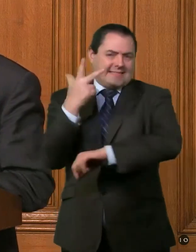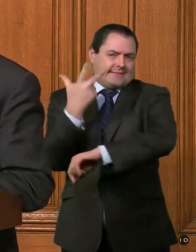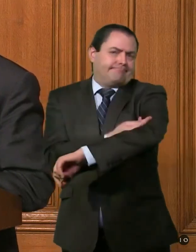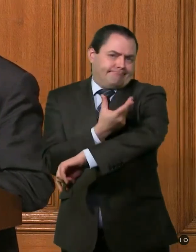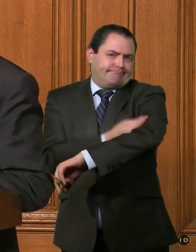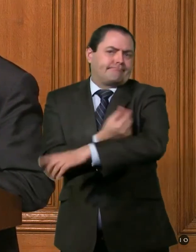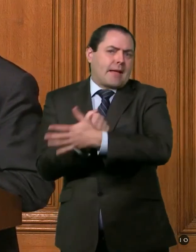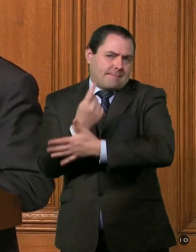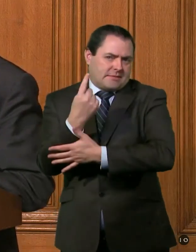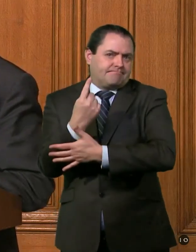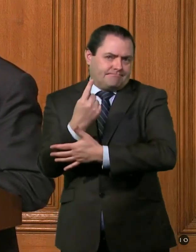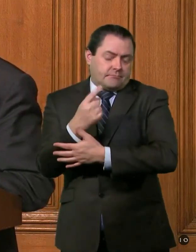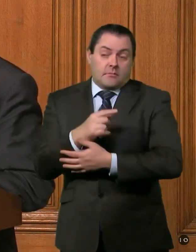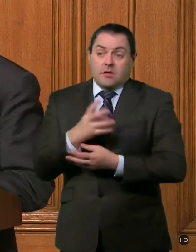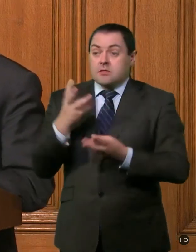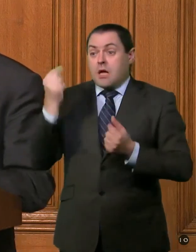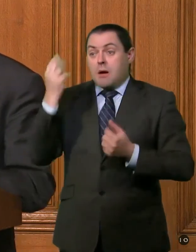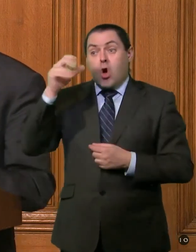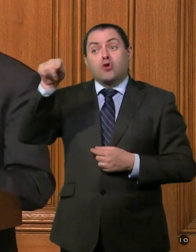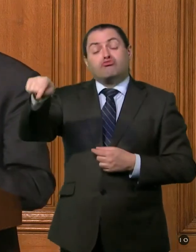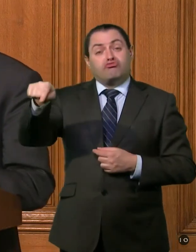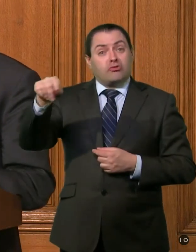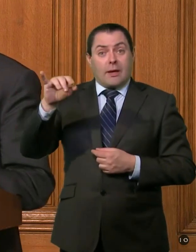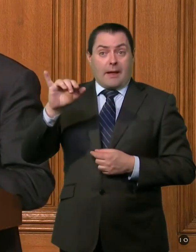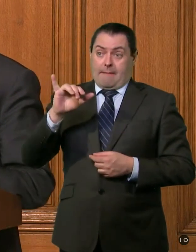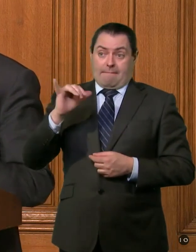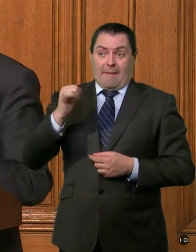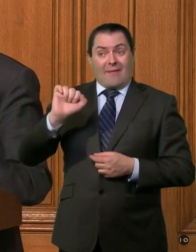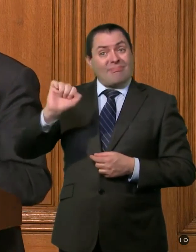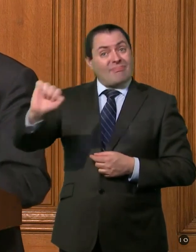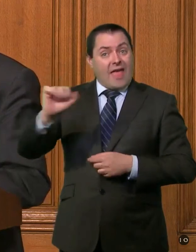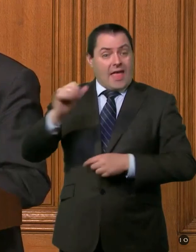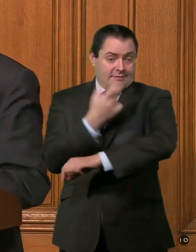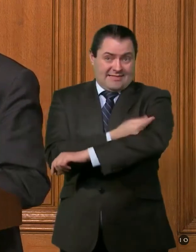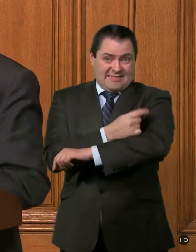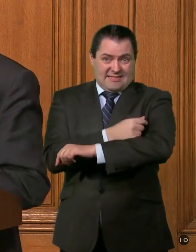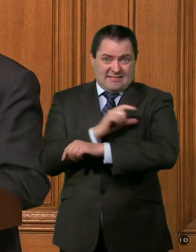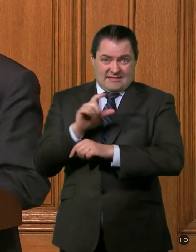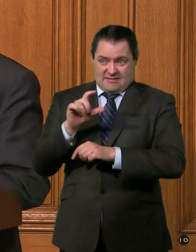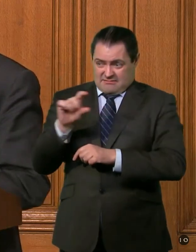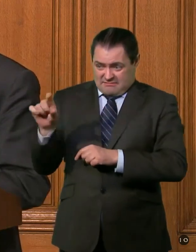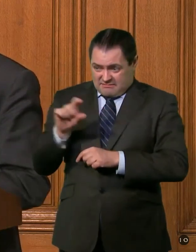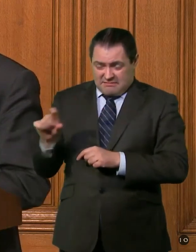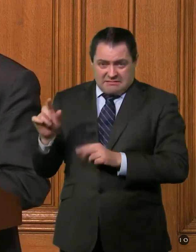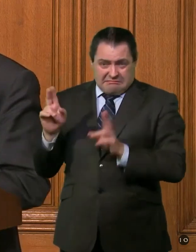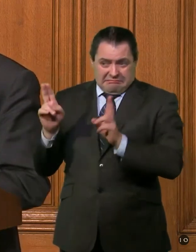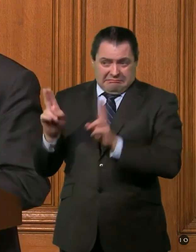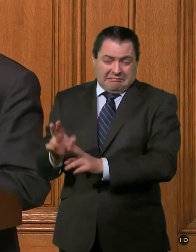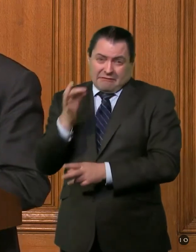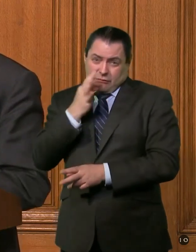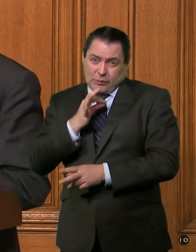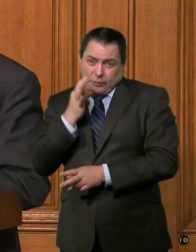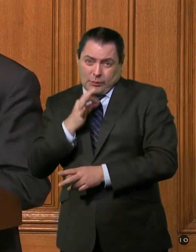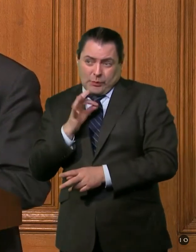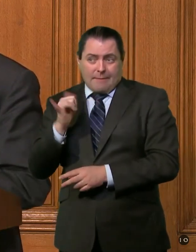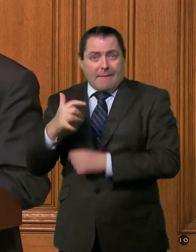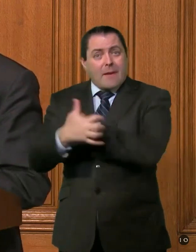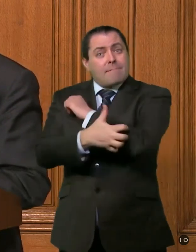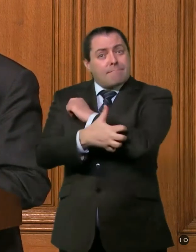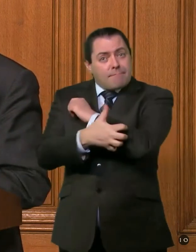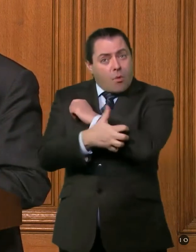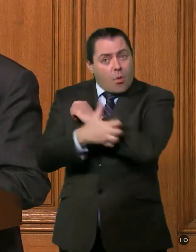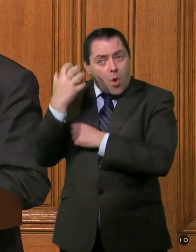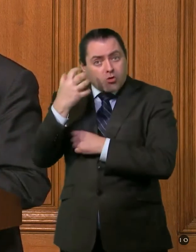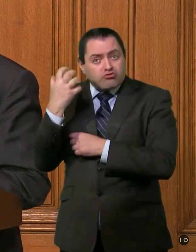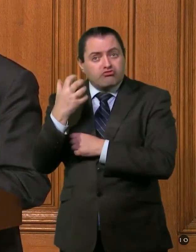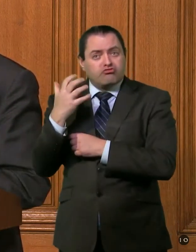as well prepared in terms of their vaccine supply, low and middle income countries that do need the support to do this. This has to be a global effort to try and get